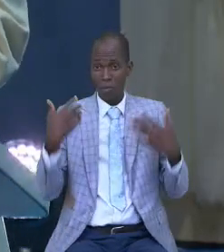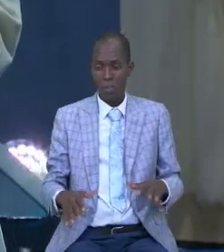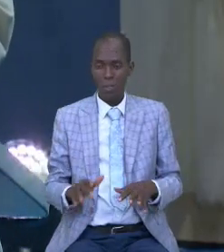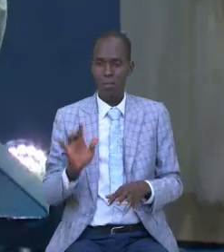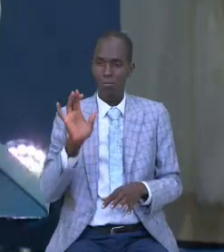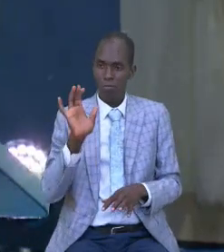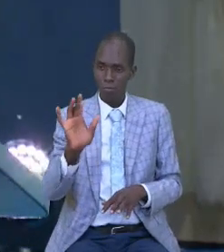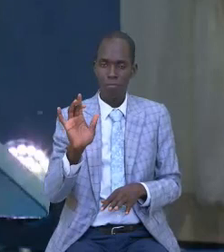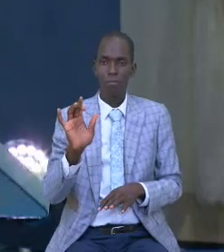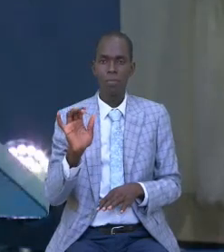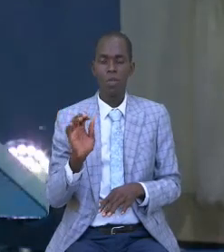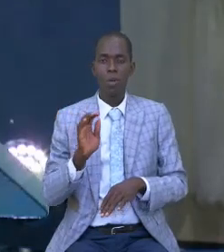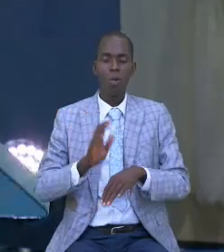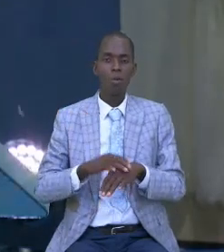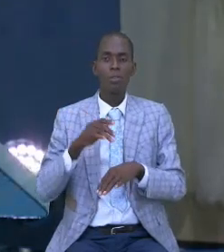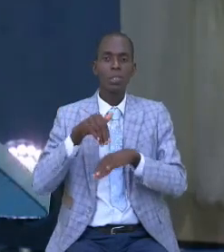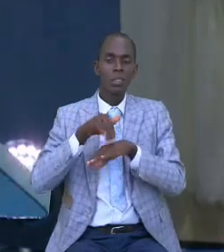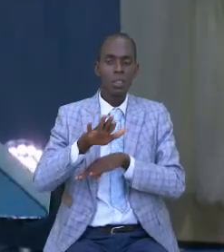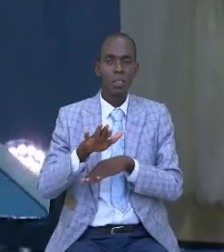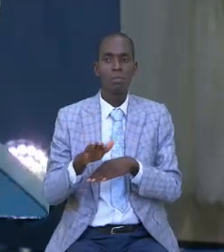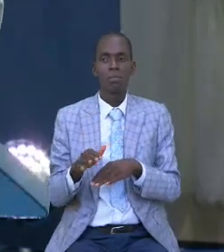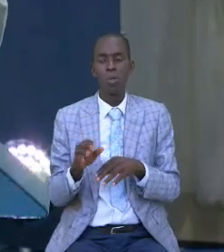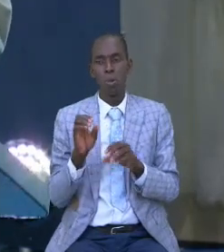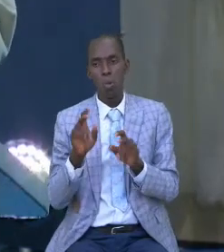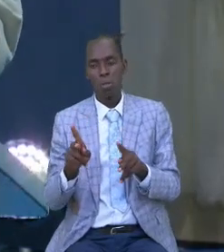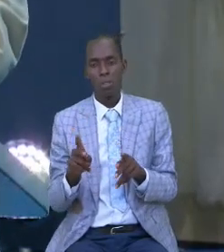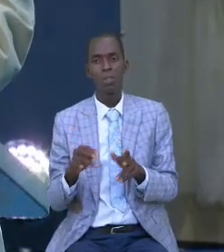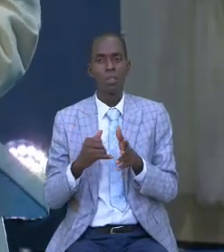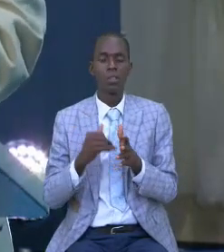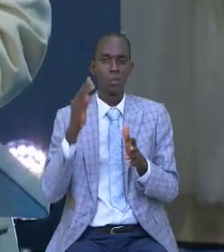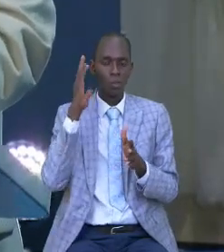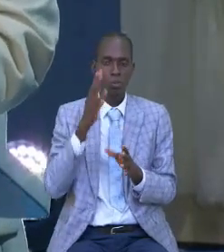name, phone number, your location, address